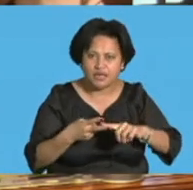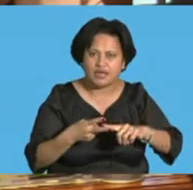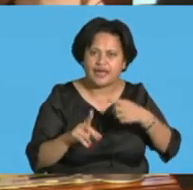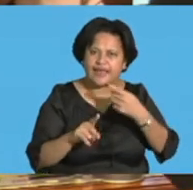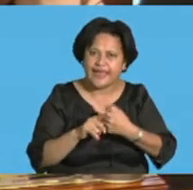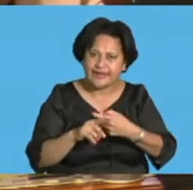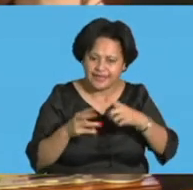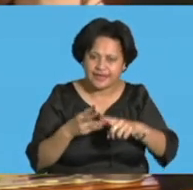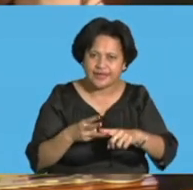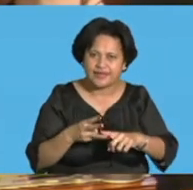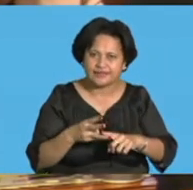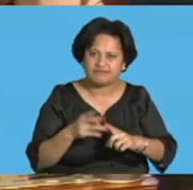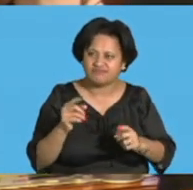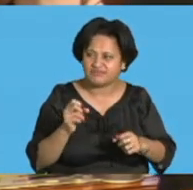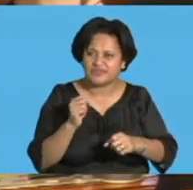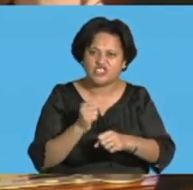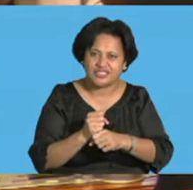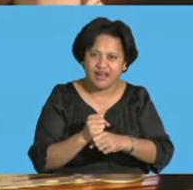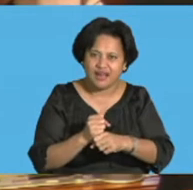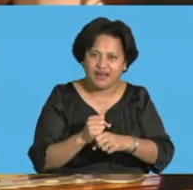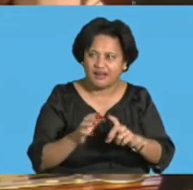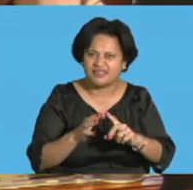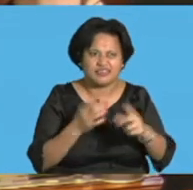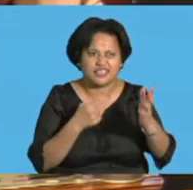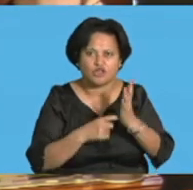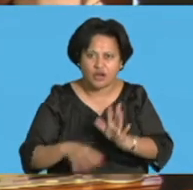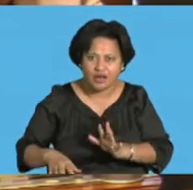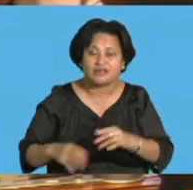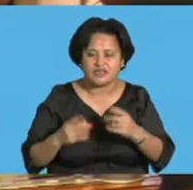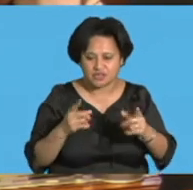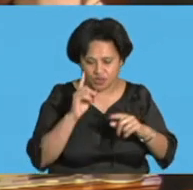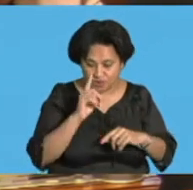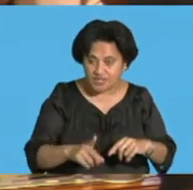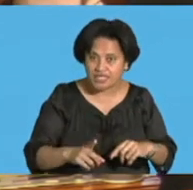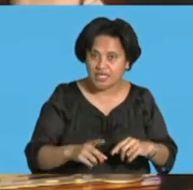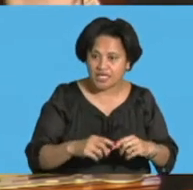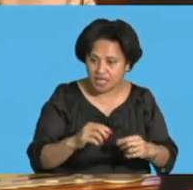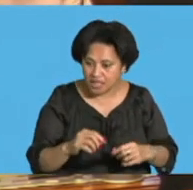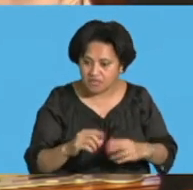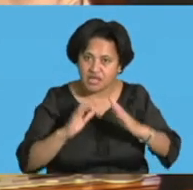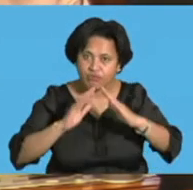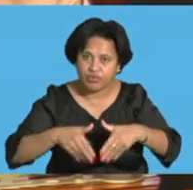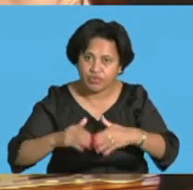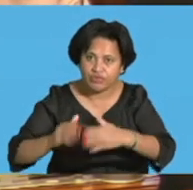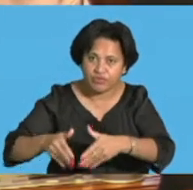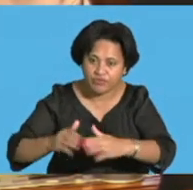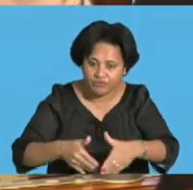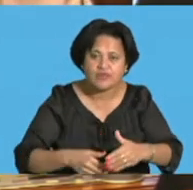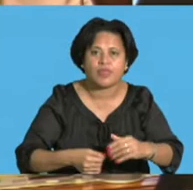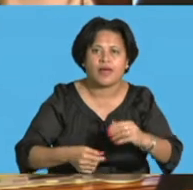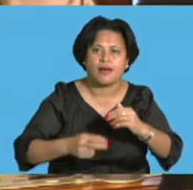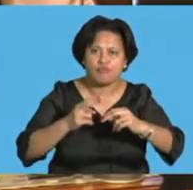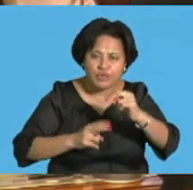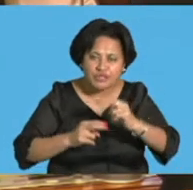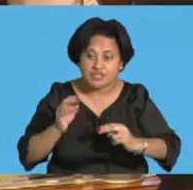to be completed by the year of 2019. As I've said this before, this has been a major undertaking with the construction of 400 new buildings and more